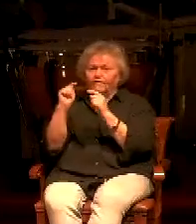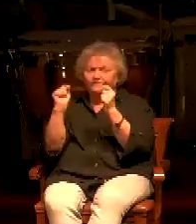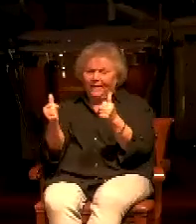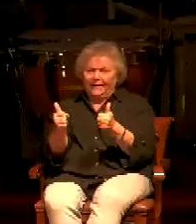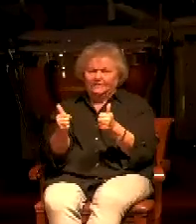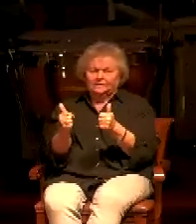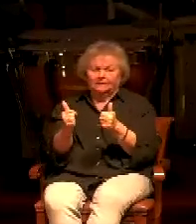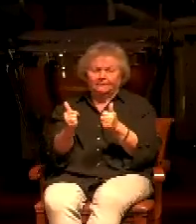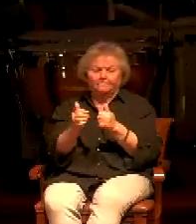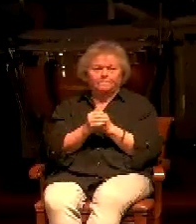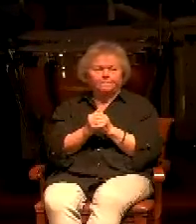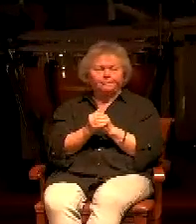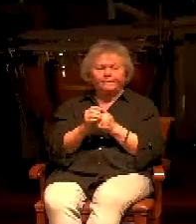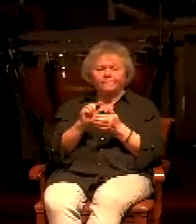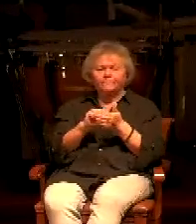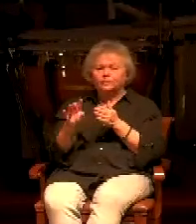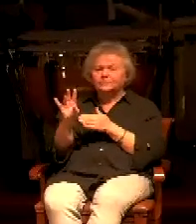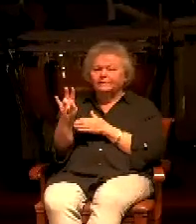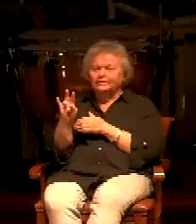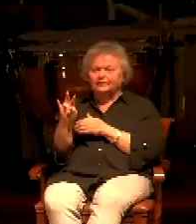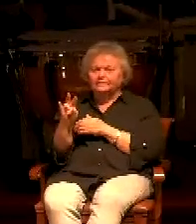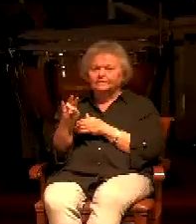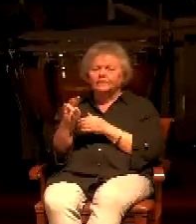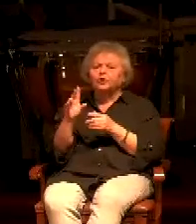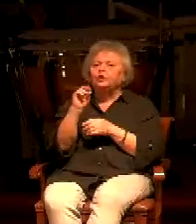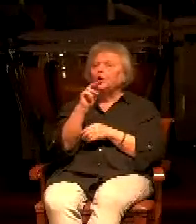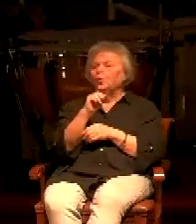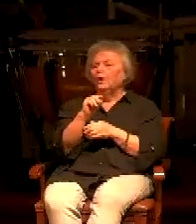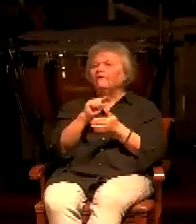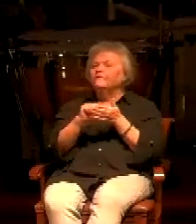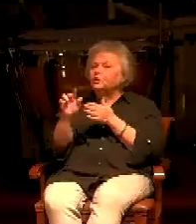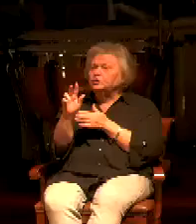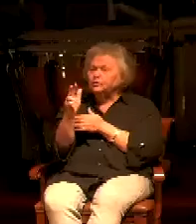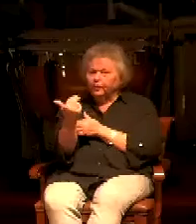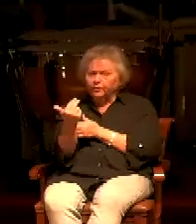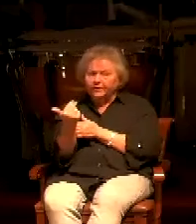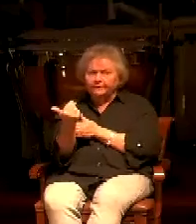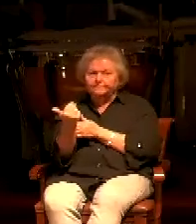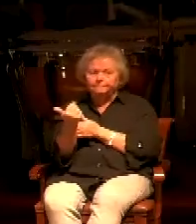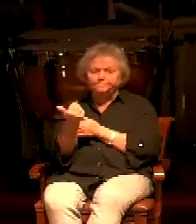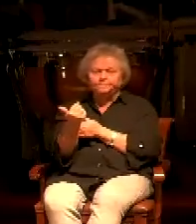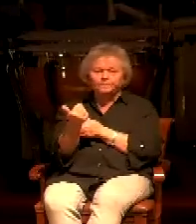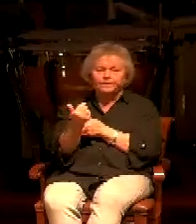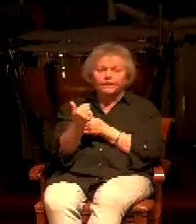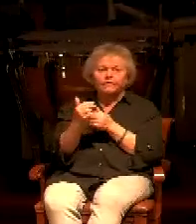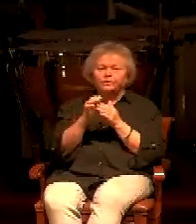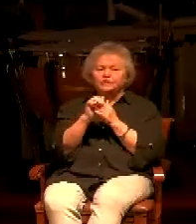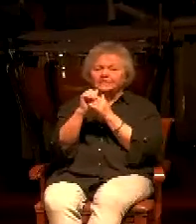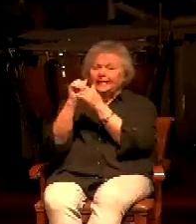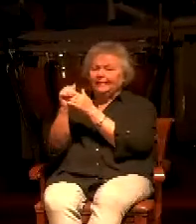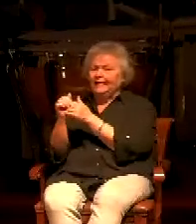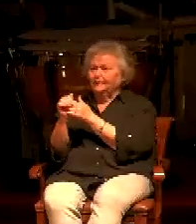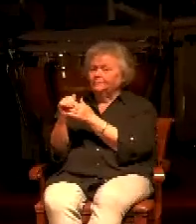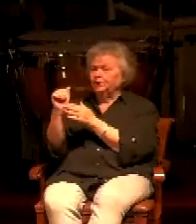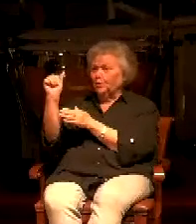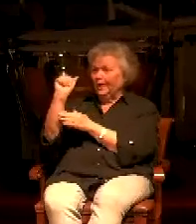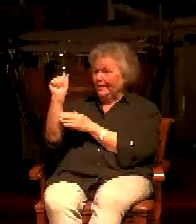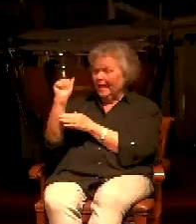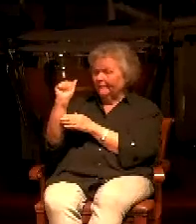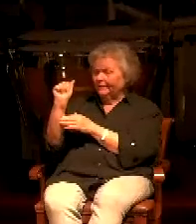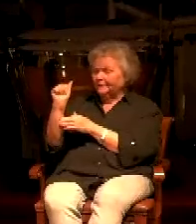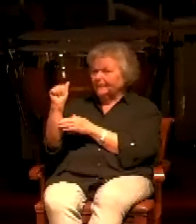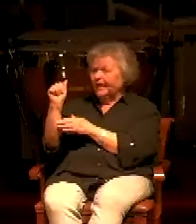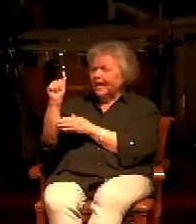says. It says in, verse 13, first they led him to Ananias for the father-in-law of Caiaphas, who was the high